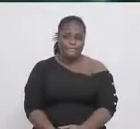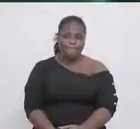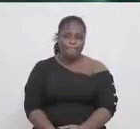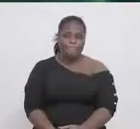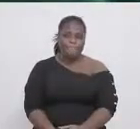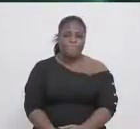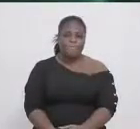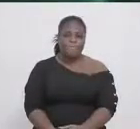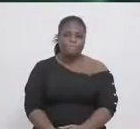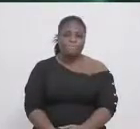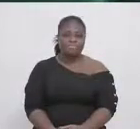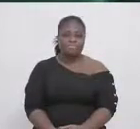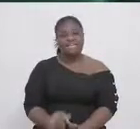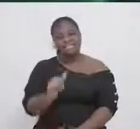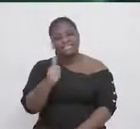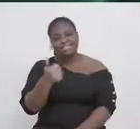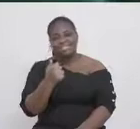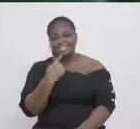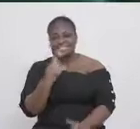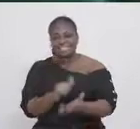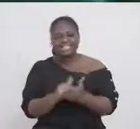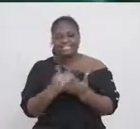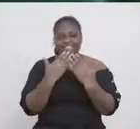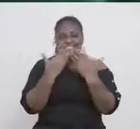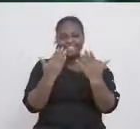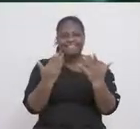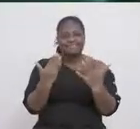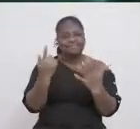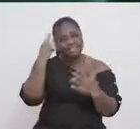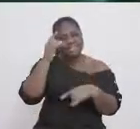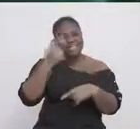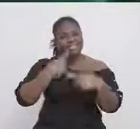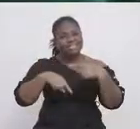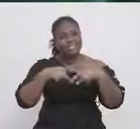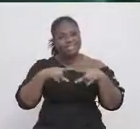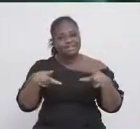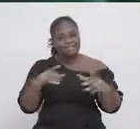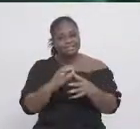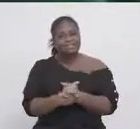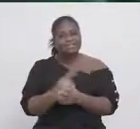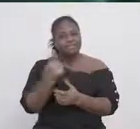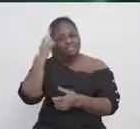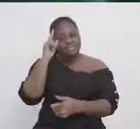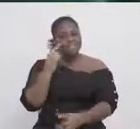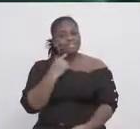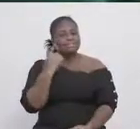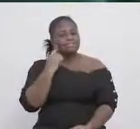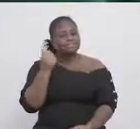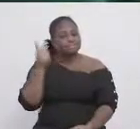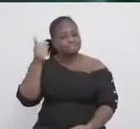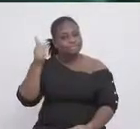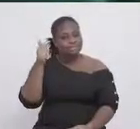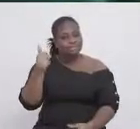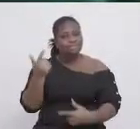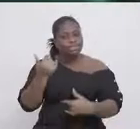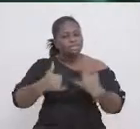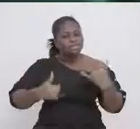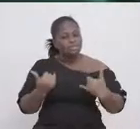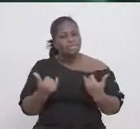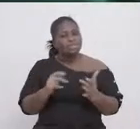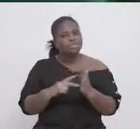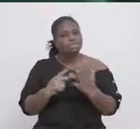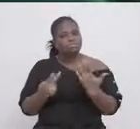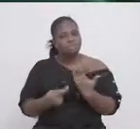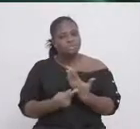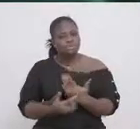And then Kweku wants to thank us for the sign language interpretation for deaf people. Keep it up. I'm really enjoying this program.